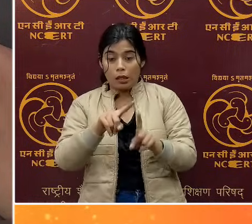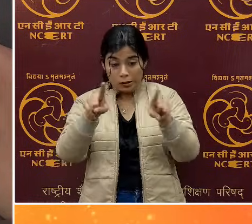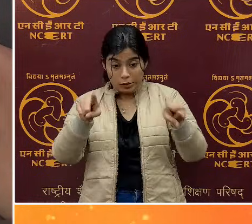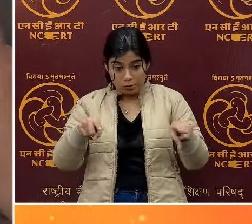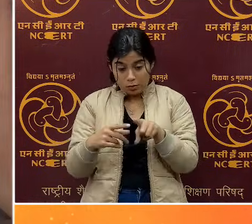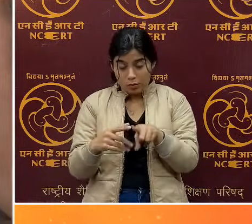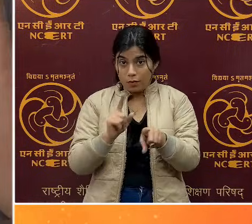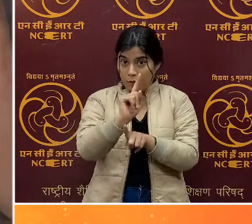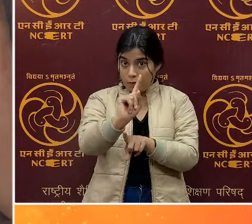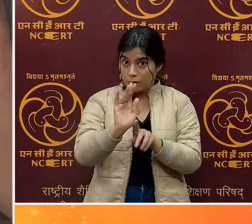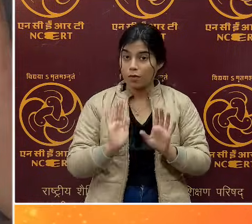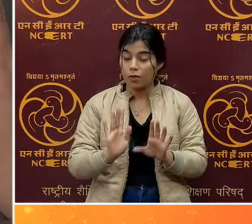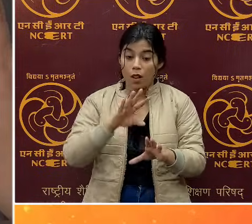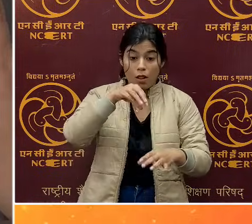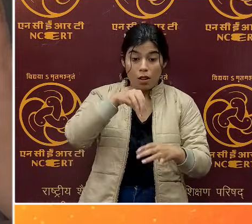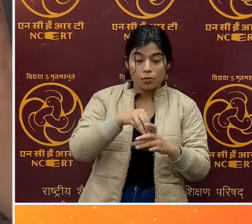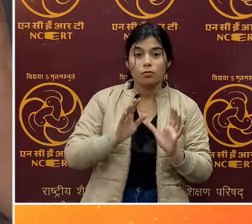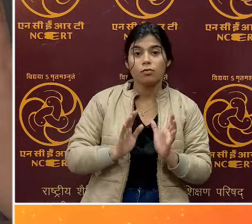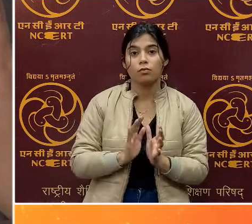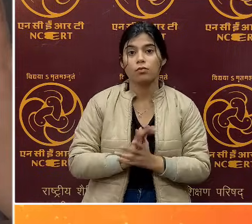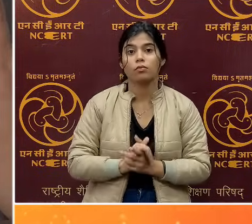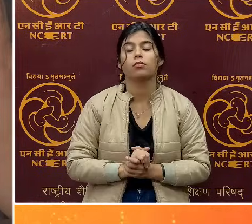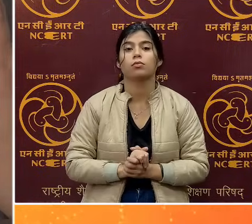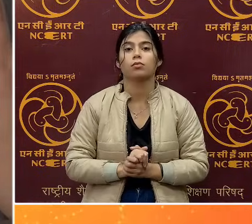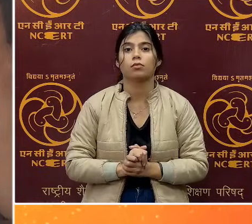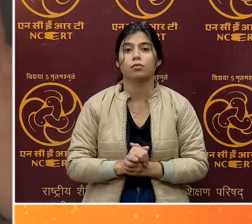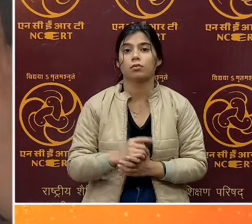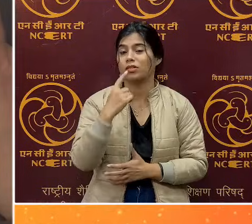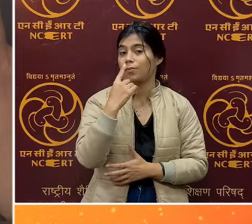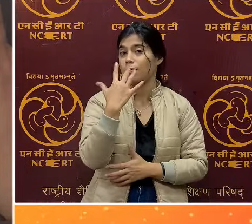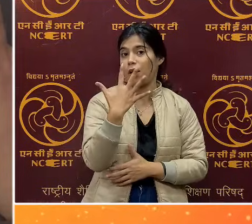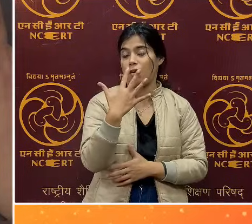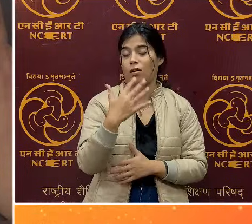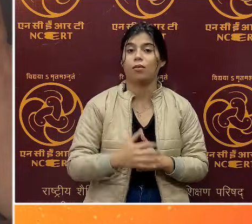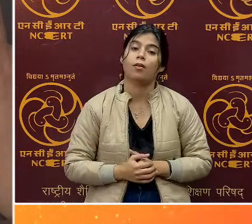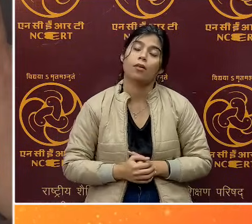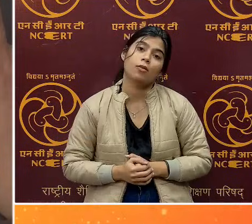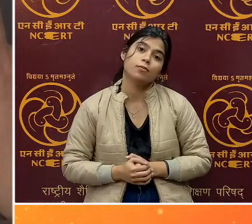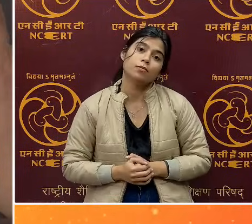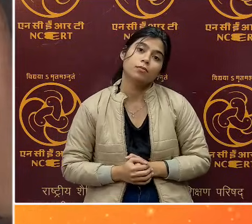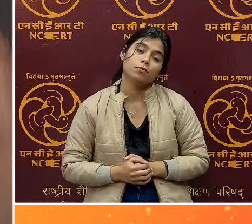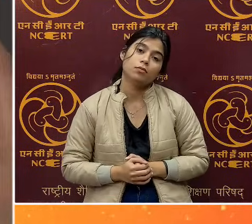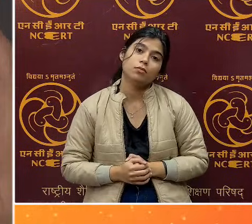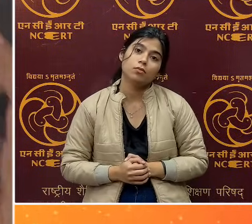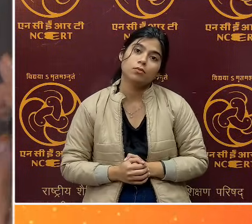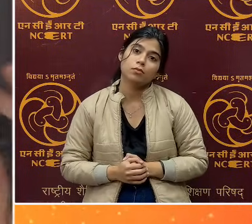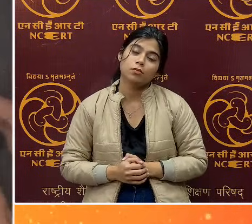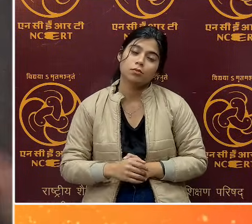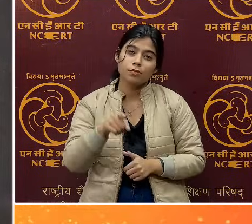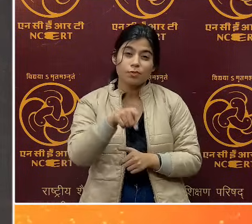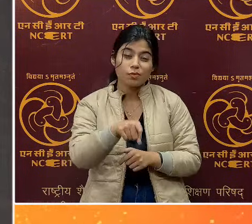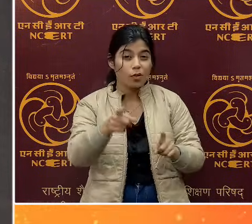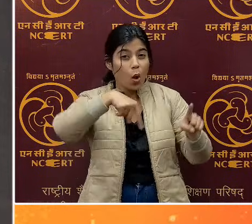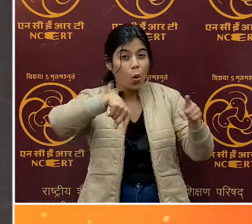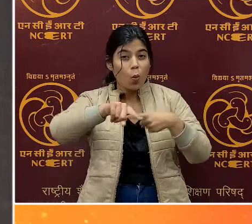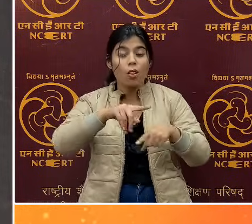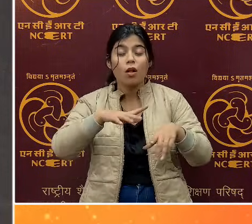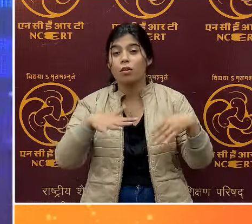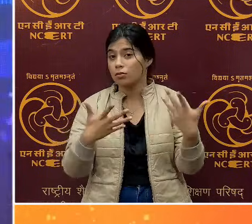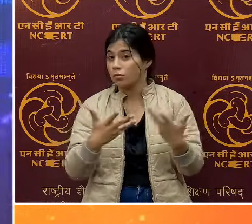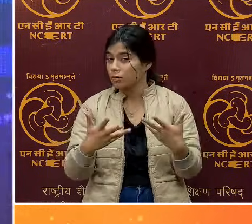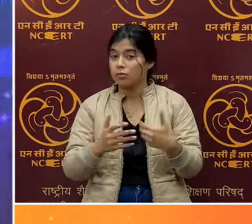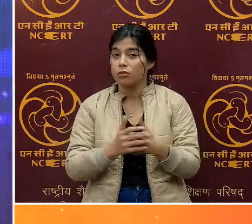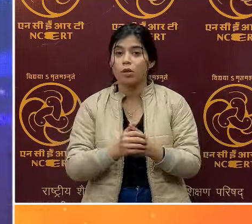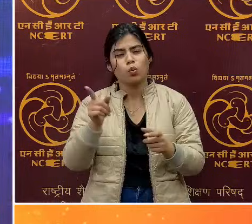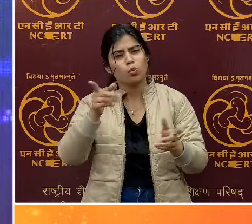meter inside the mirror. Clear? Okay, got it. So these all are what? These all